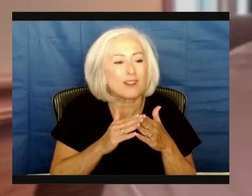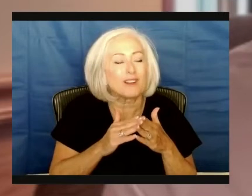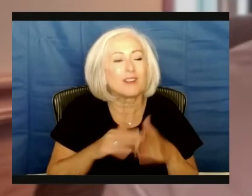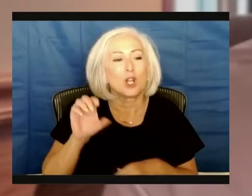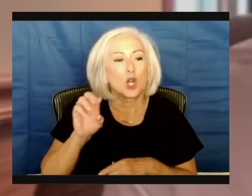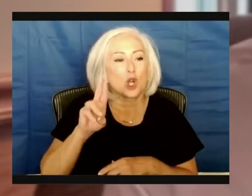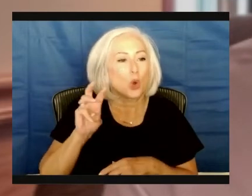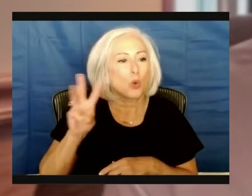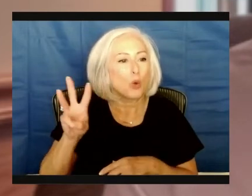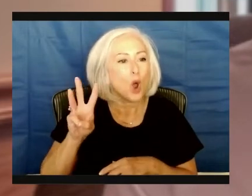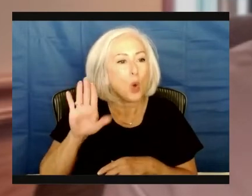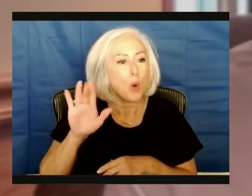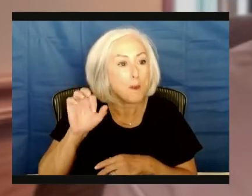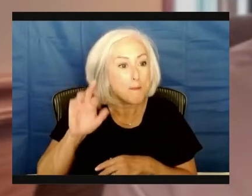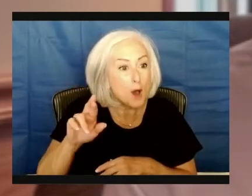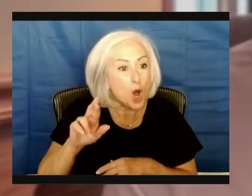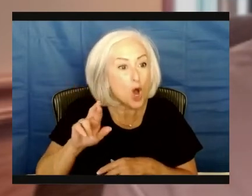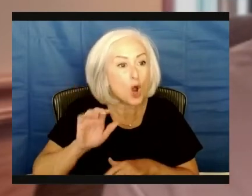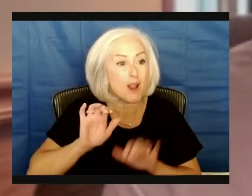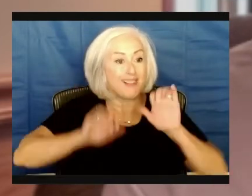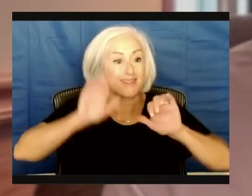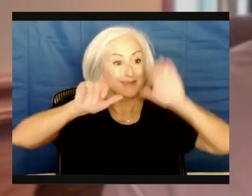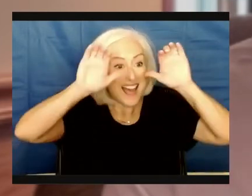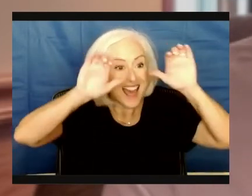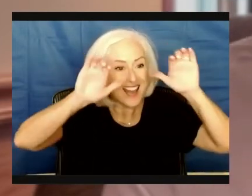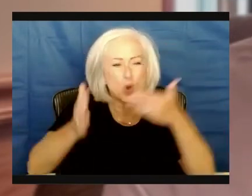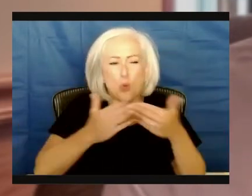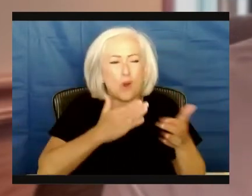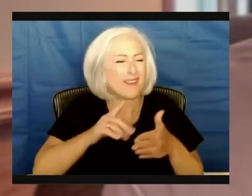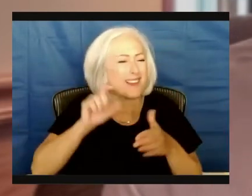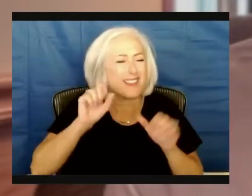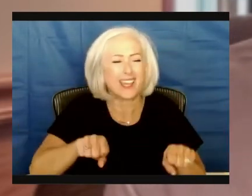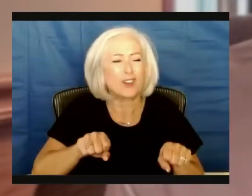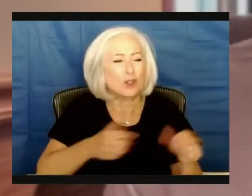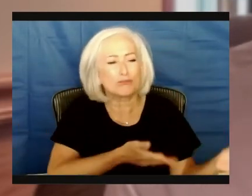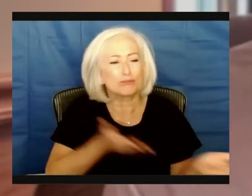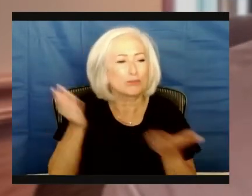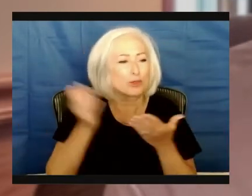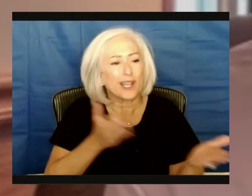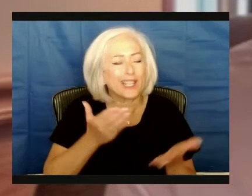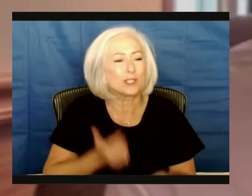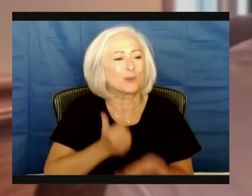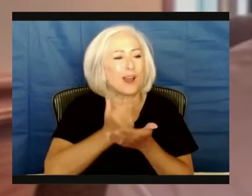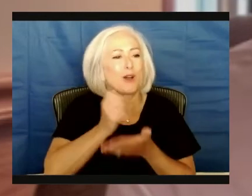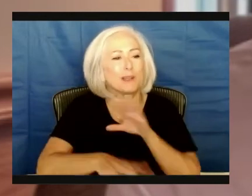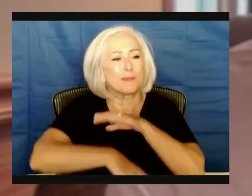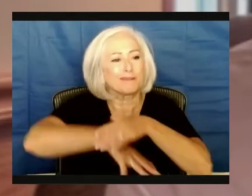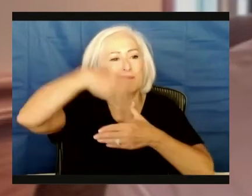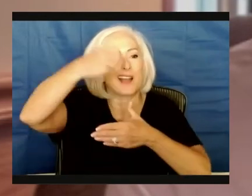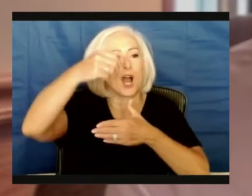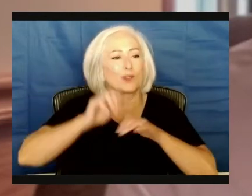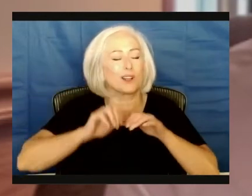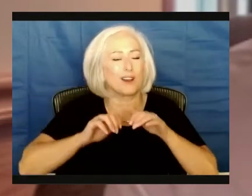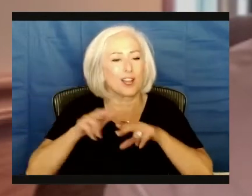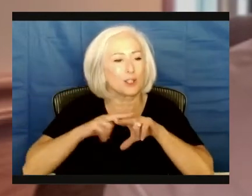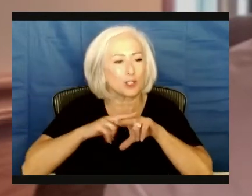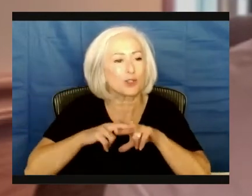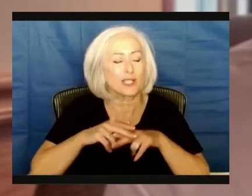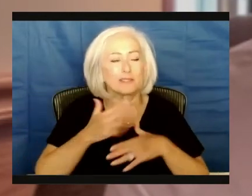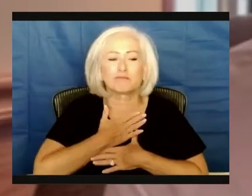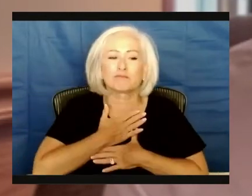to help people get out of the train. It was just, it was incredible to see just everyone pulling together to just help with this